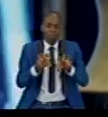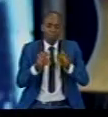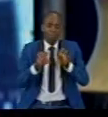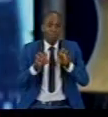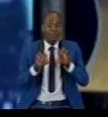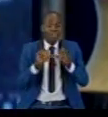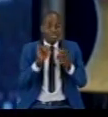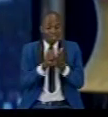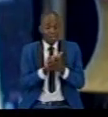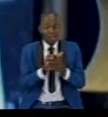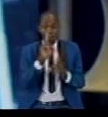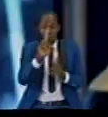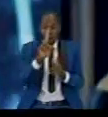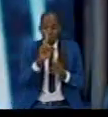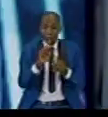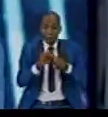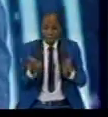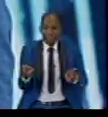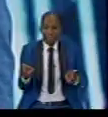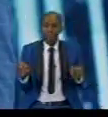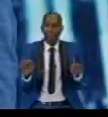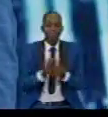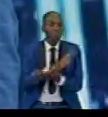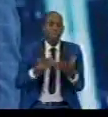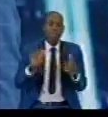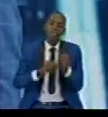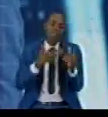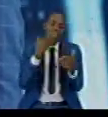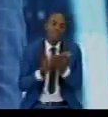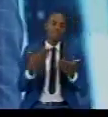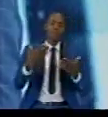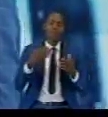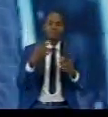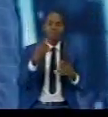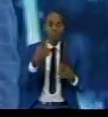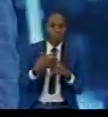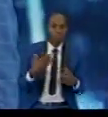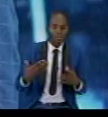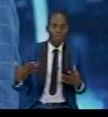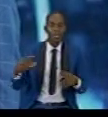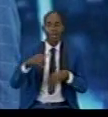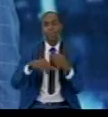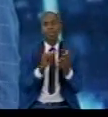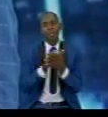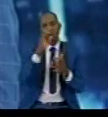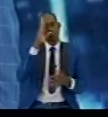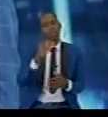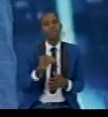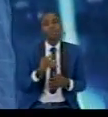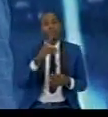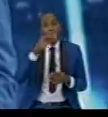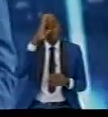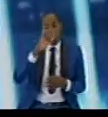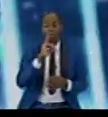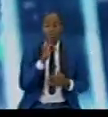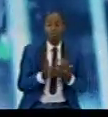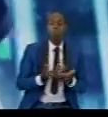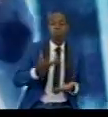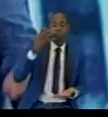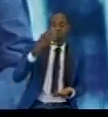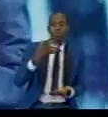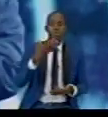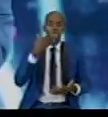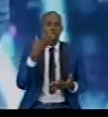spoils everything the money is Rich the man is worthy a man is Honorable the man is great